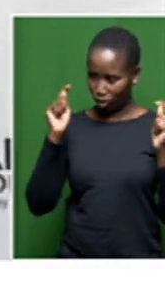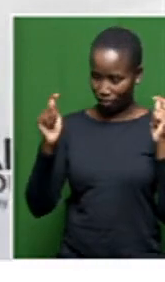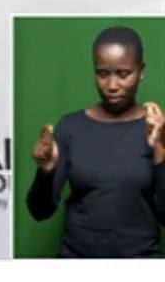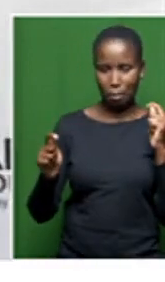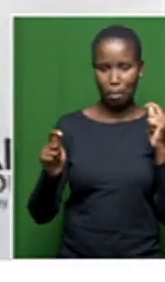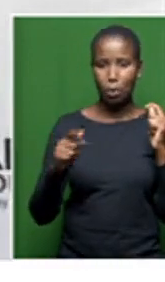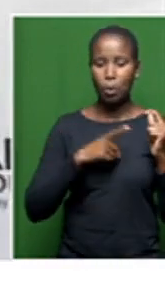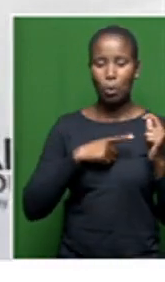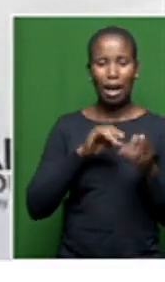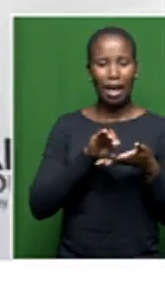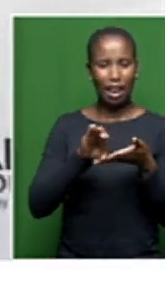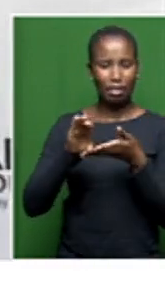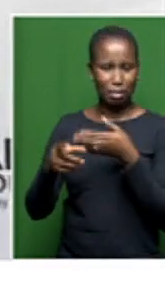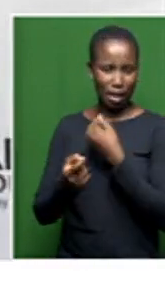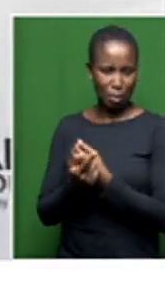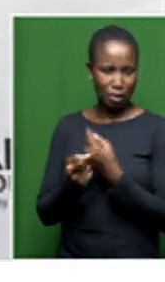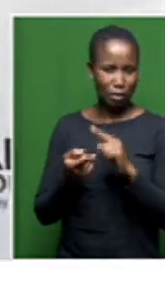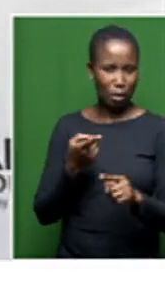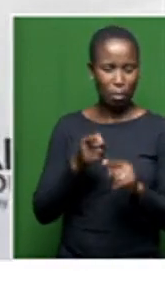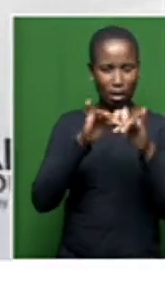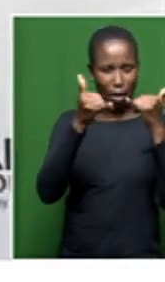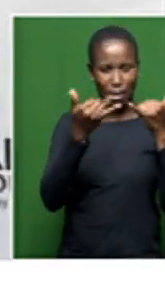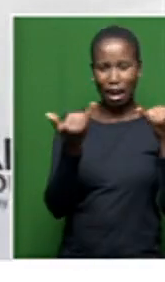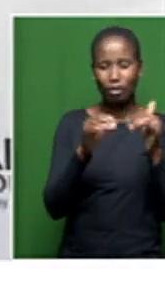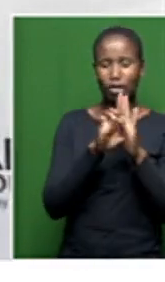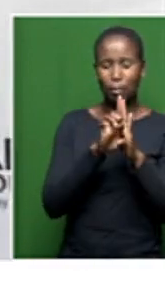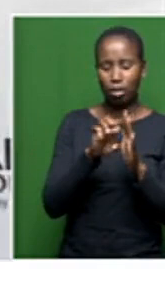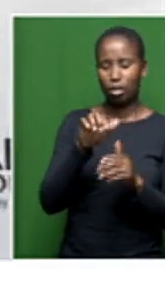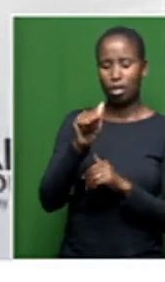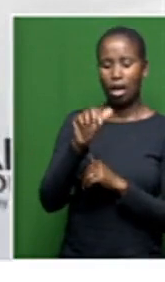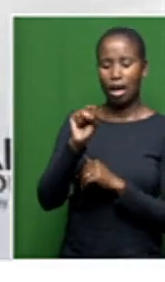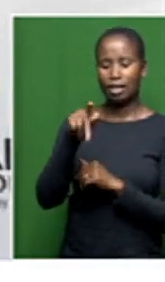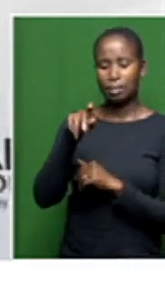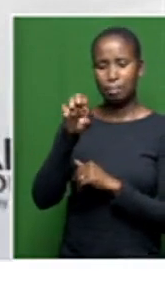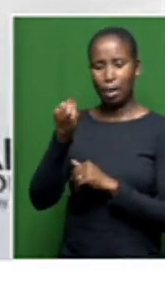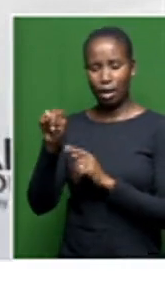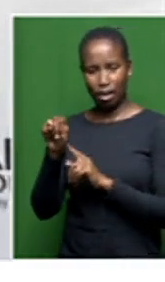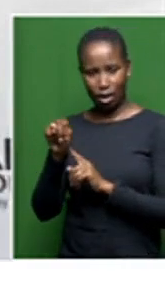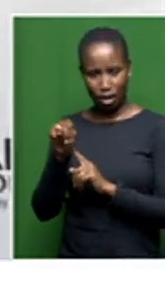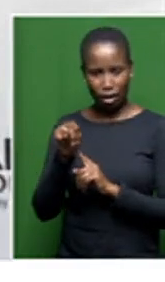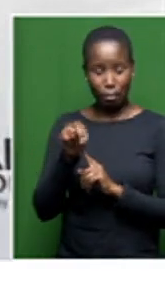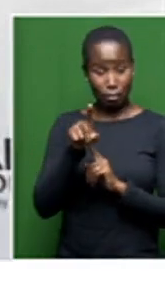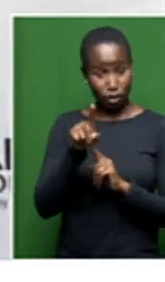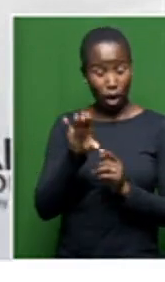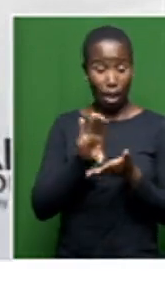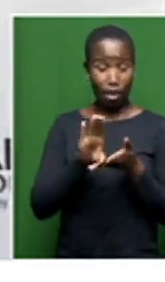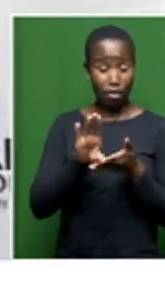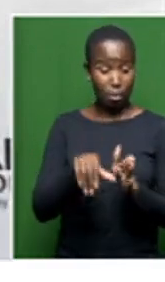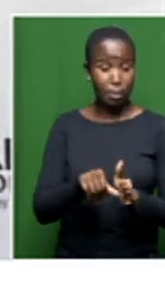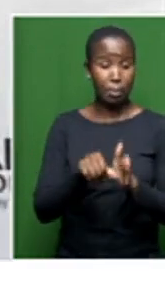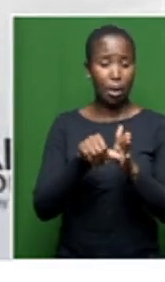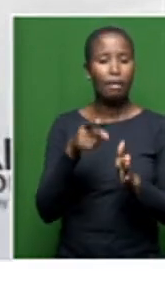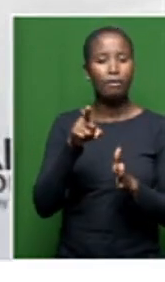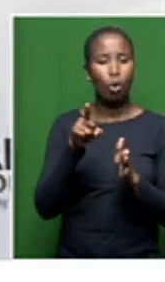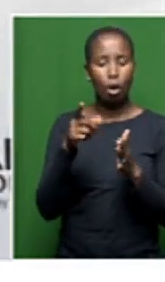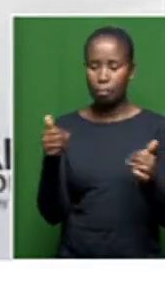We've had investments, for instance, in entities like Aspen, where the core of the investment is based on